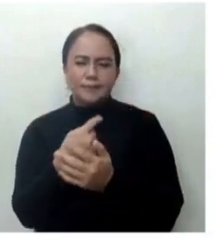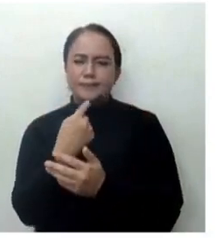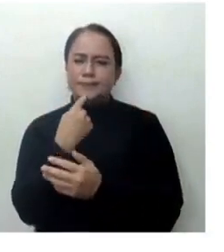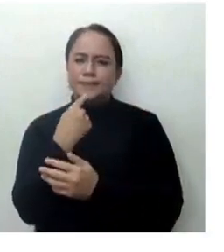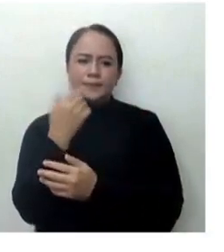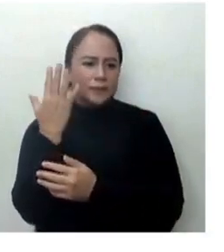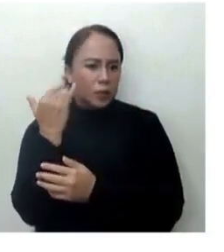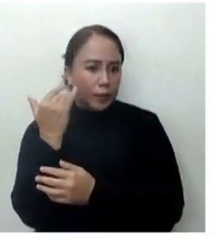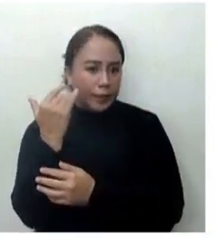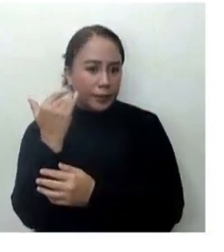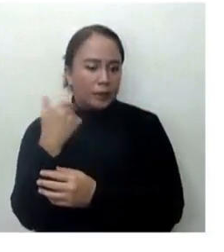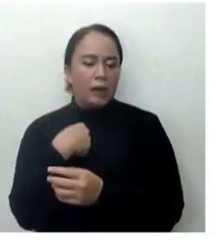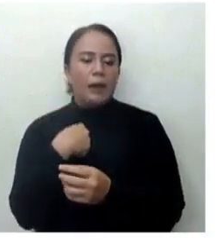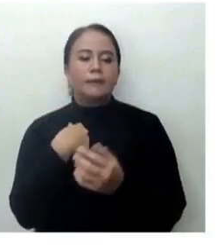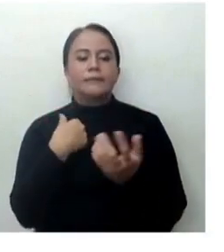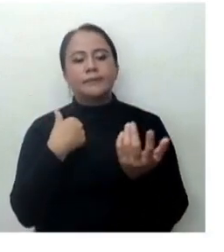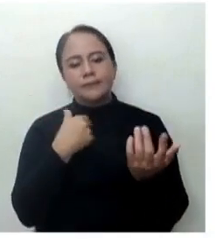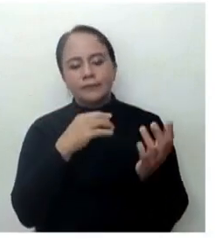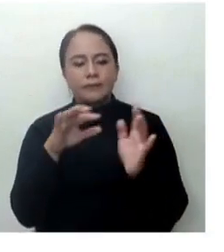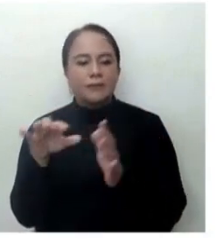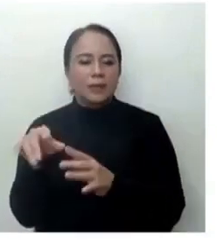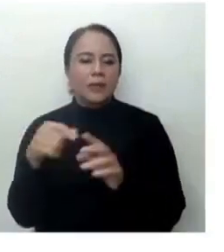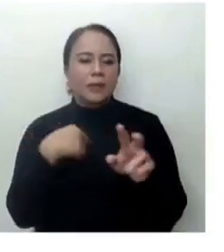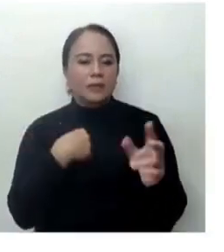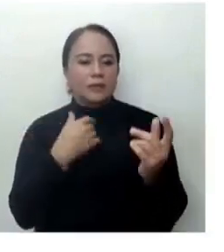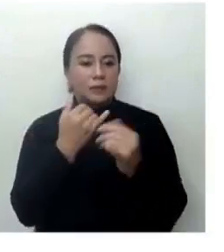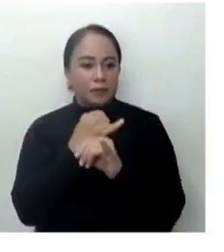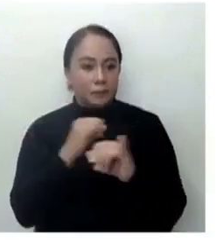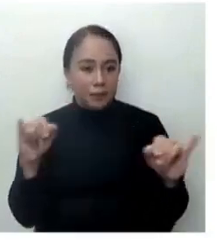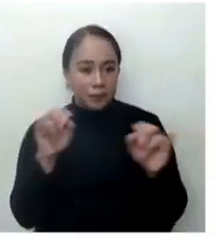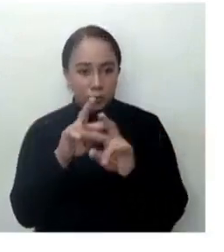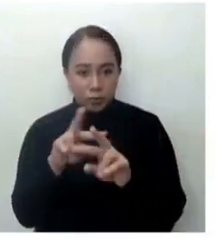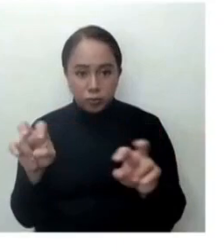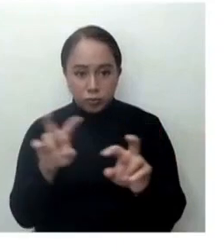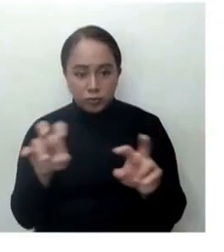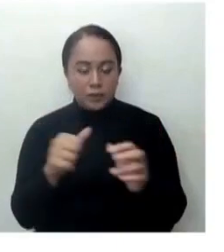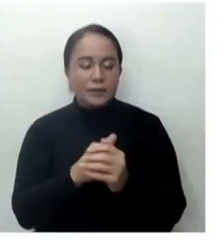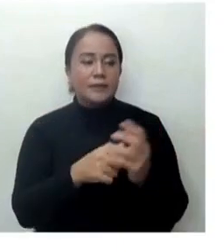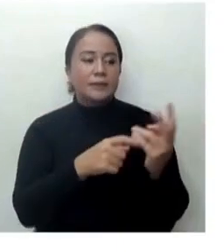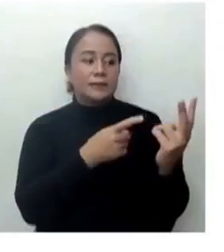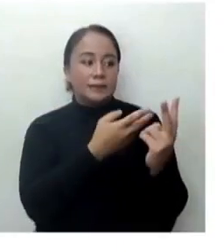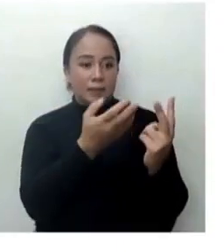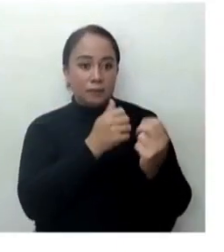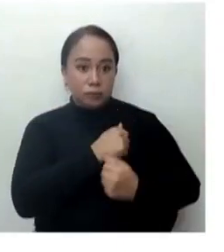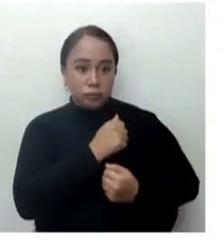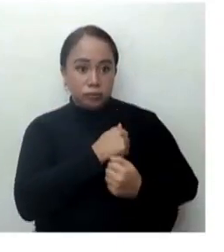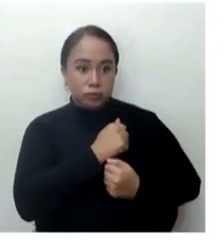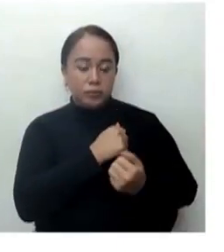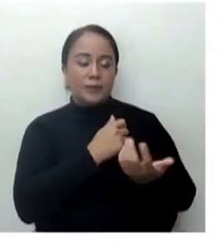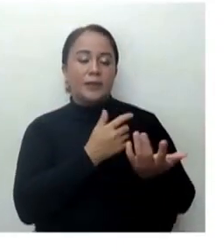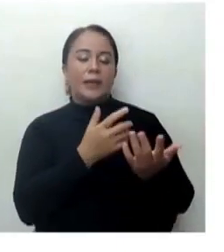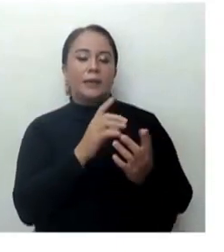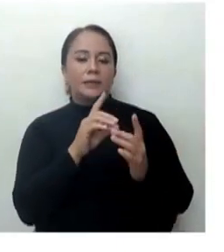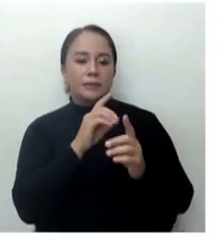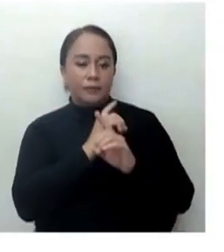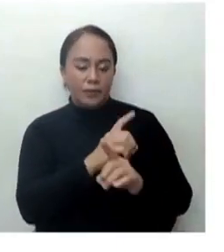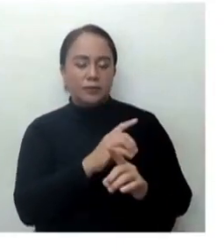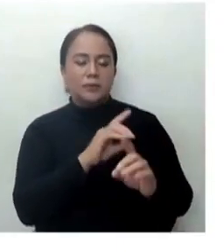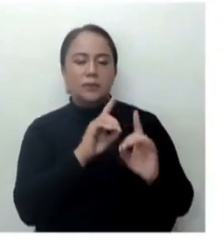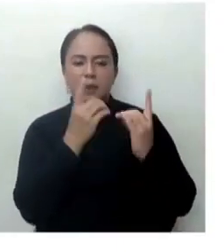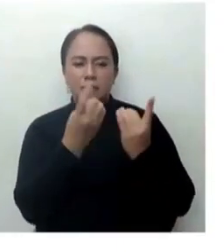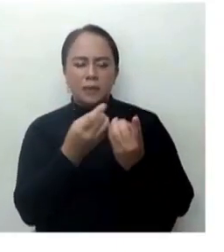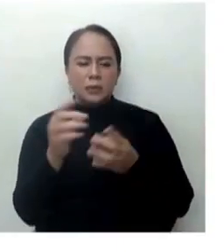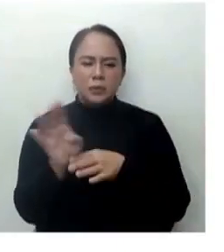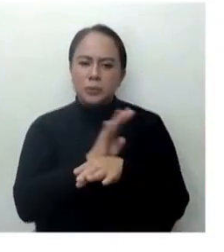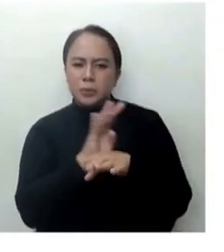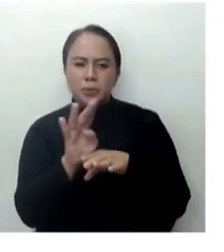because instead of pursuing an independent investigation, the Armed Forces of the Philippines, the Defense Department, was very busy